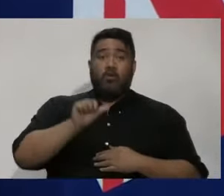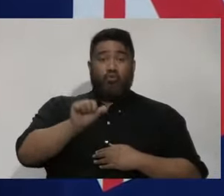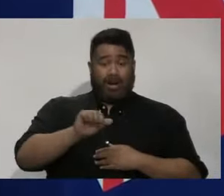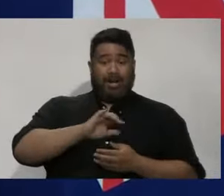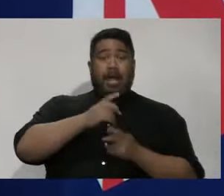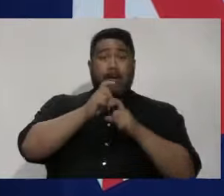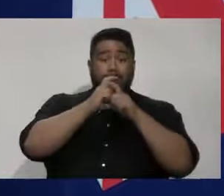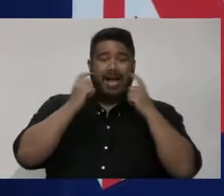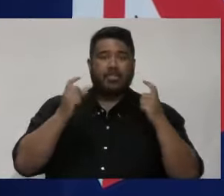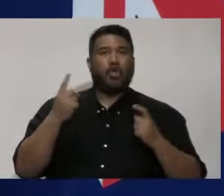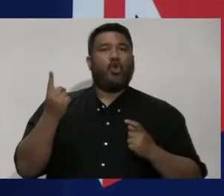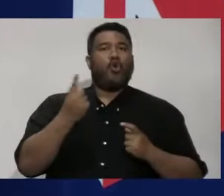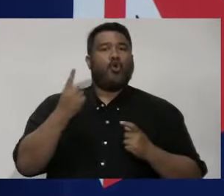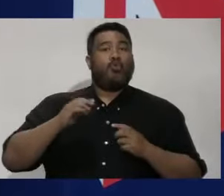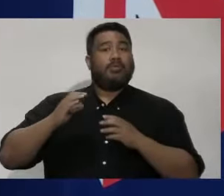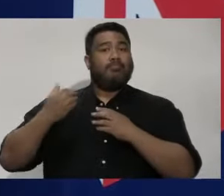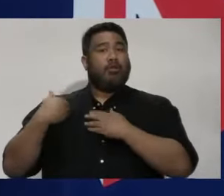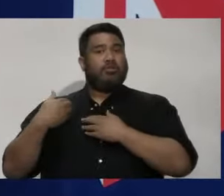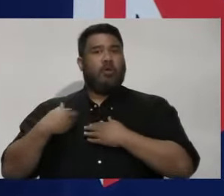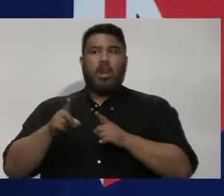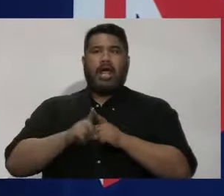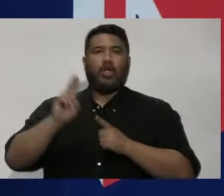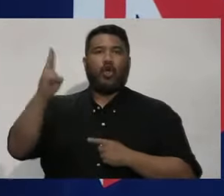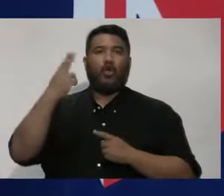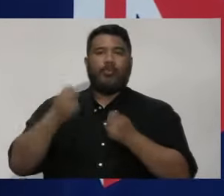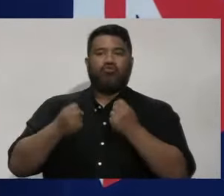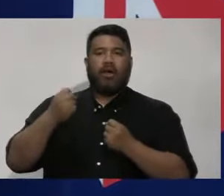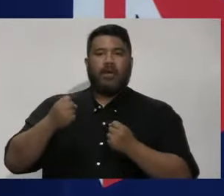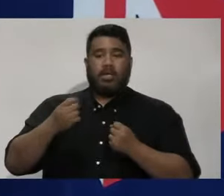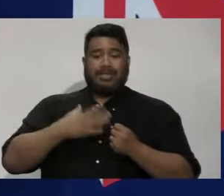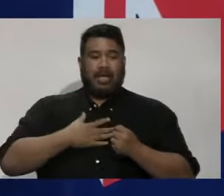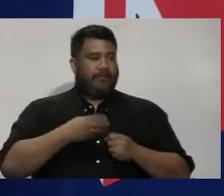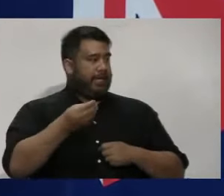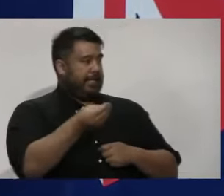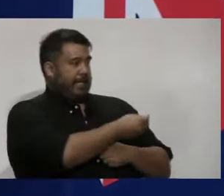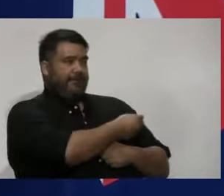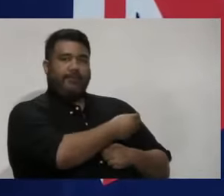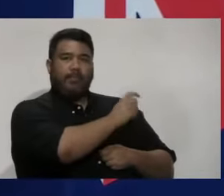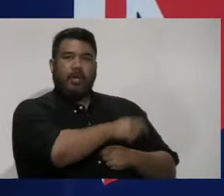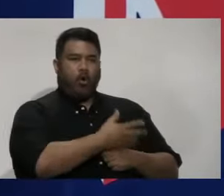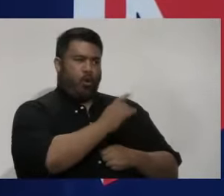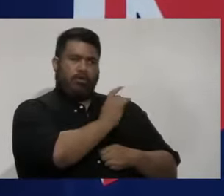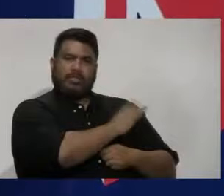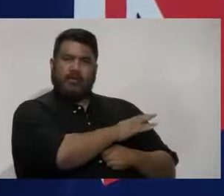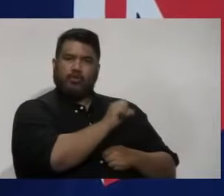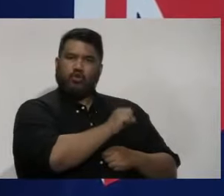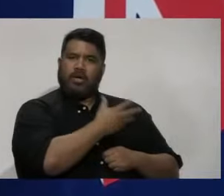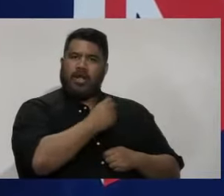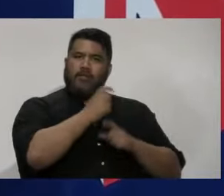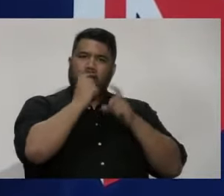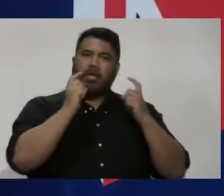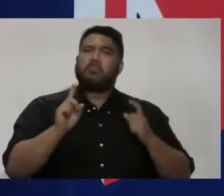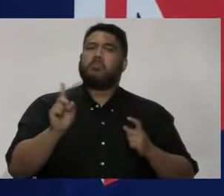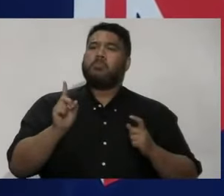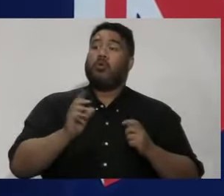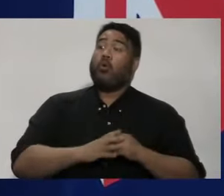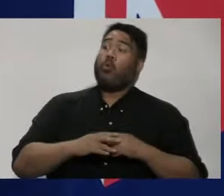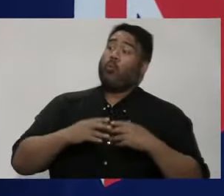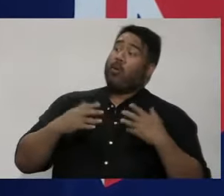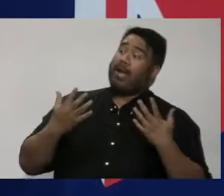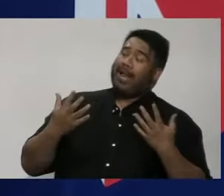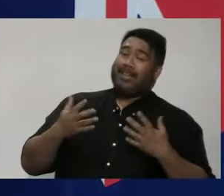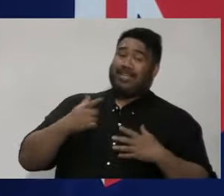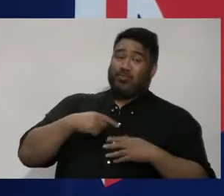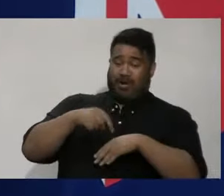person? And so these are some of the issues around enforcement that will be, Cabinet's made the decision. They've given those 7 days for Crown Law